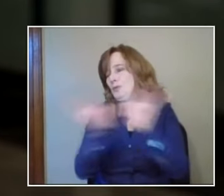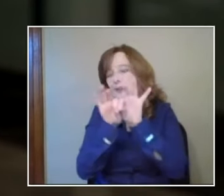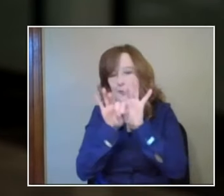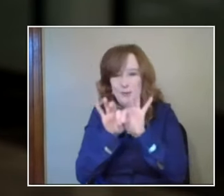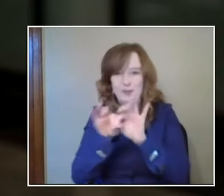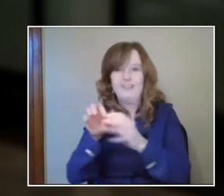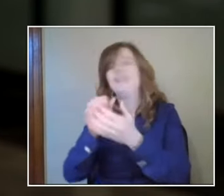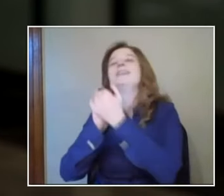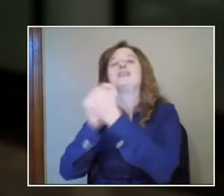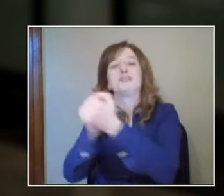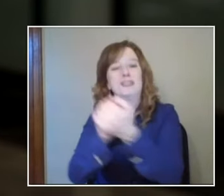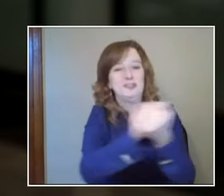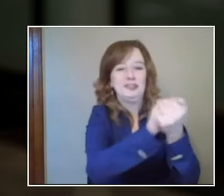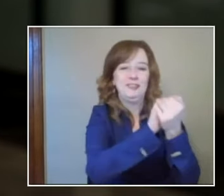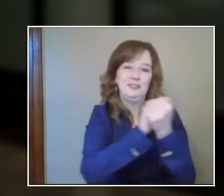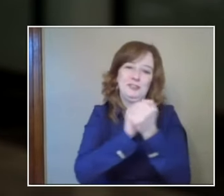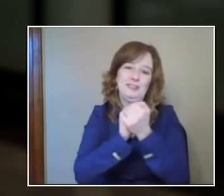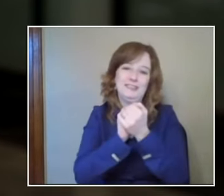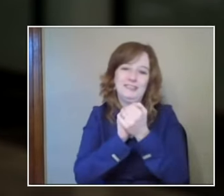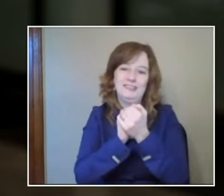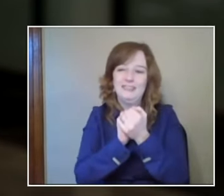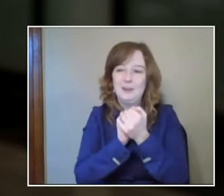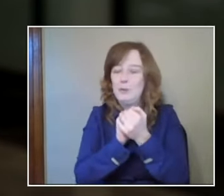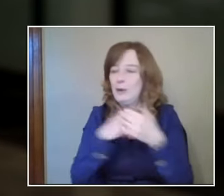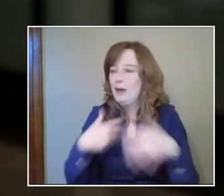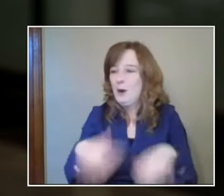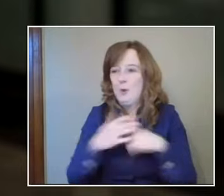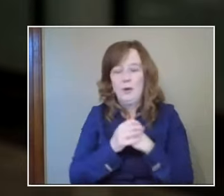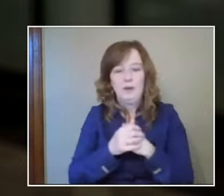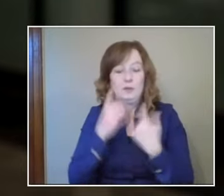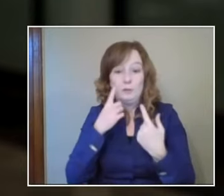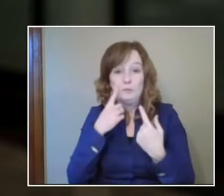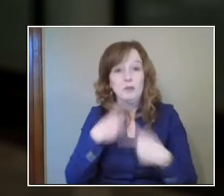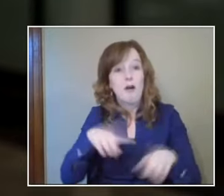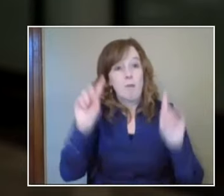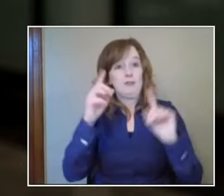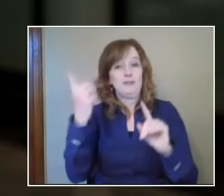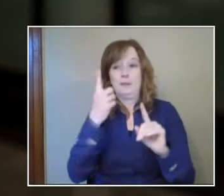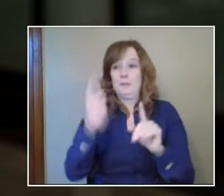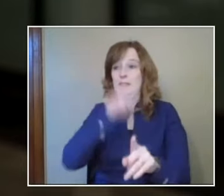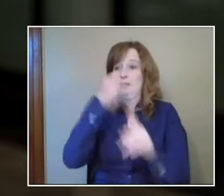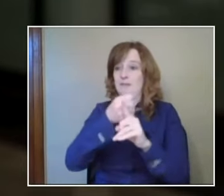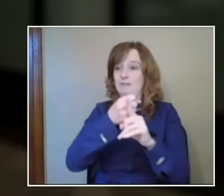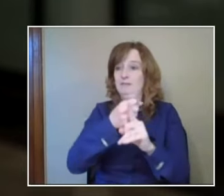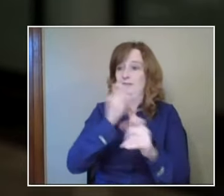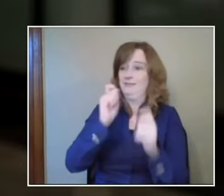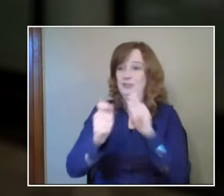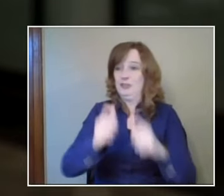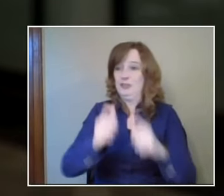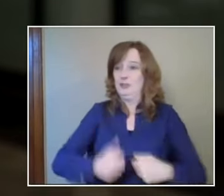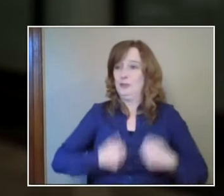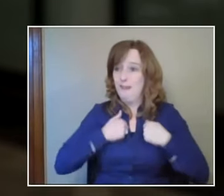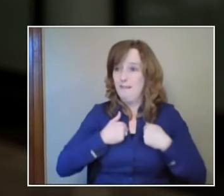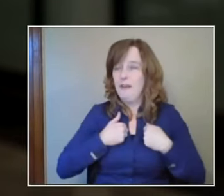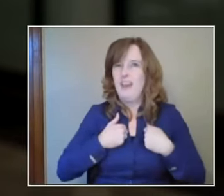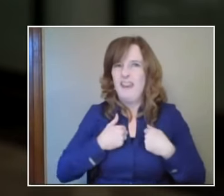congratulations. You've accomplished something life-changing, and you've done it under especially difficult